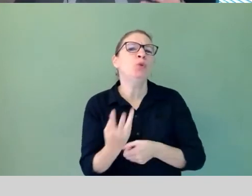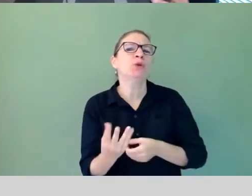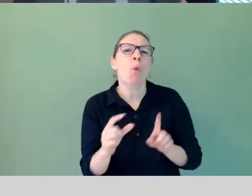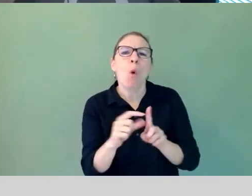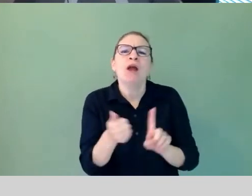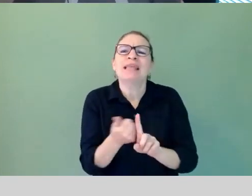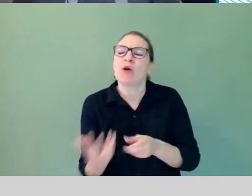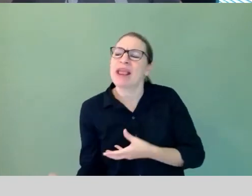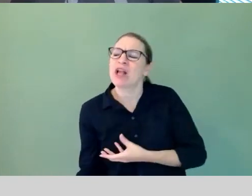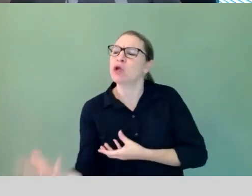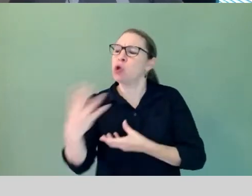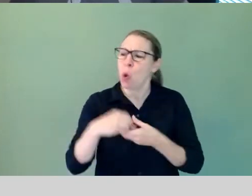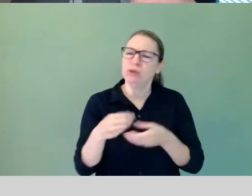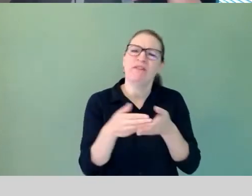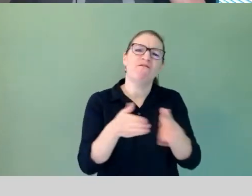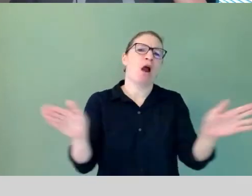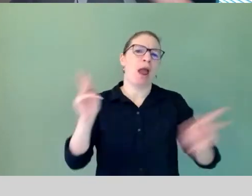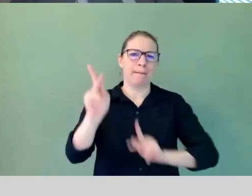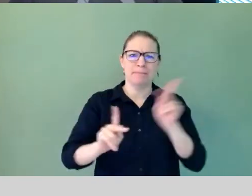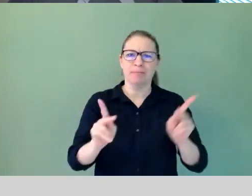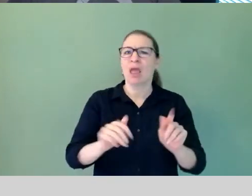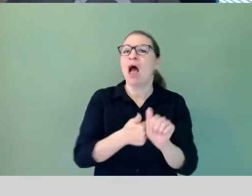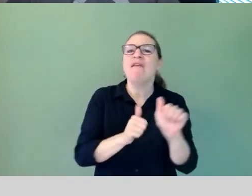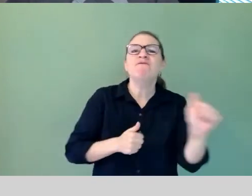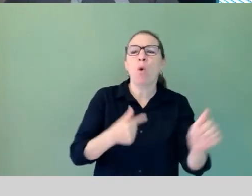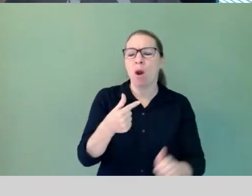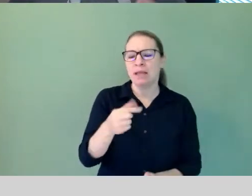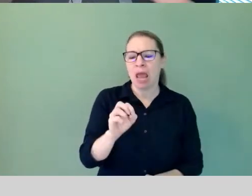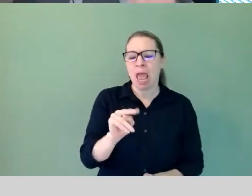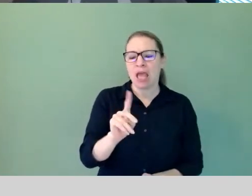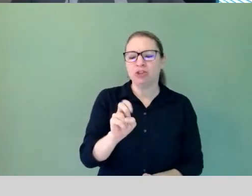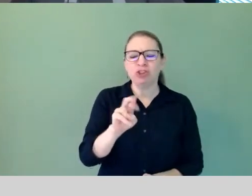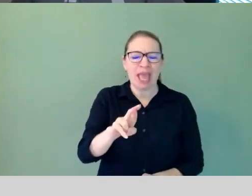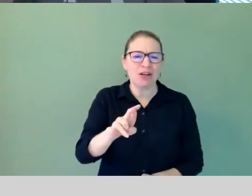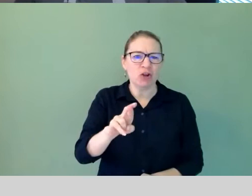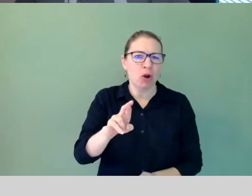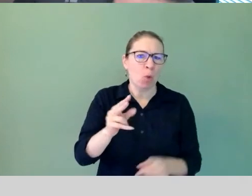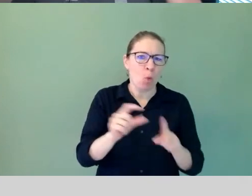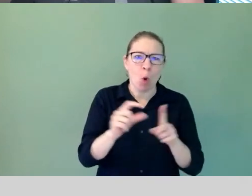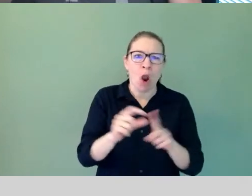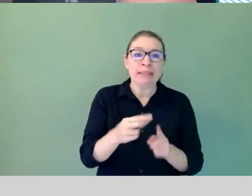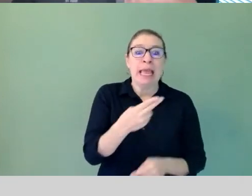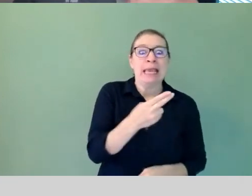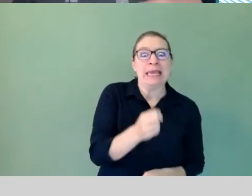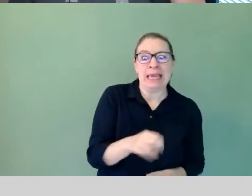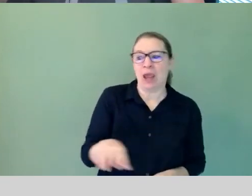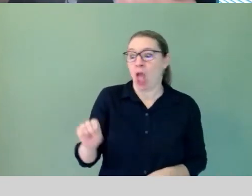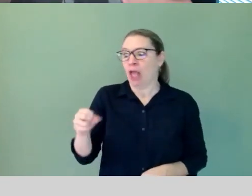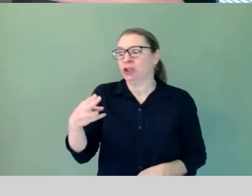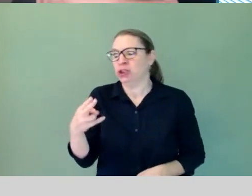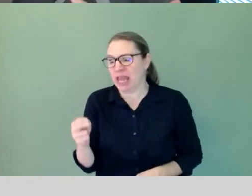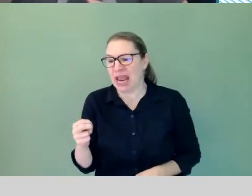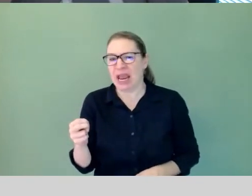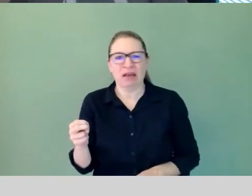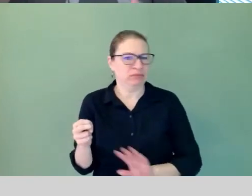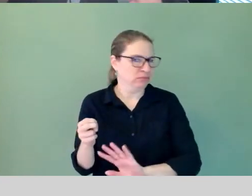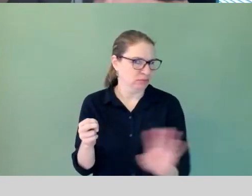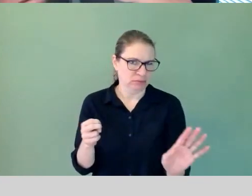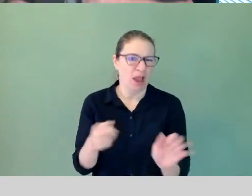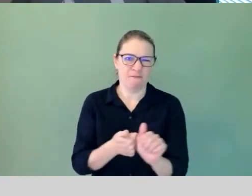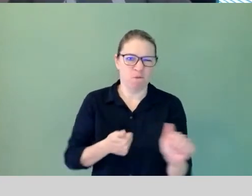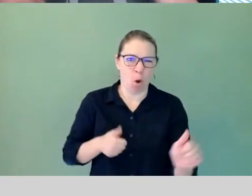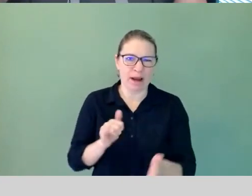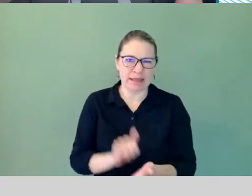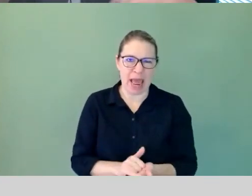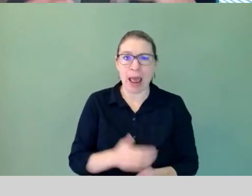general neutral pronouns. If you have an example of someone in your thing, you know, don't say he did this or she